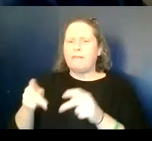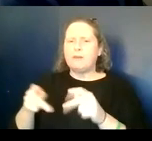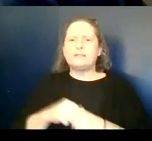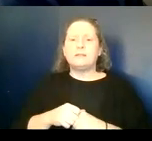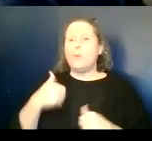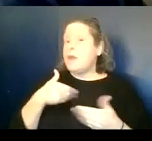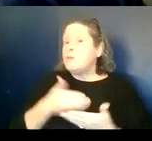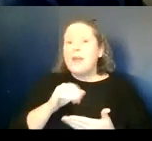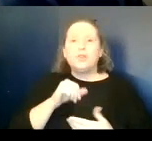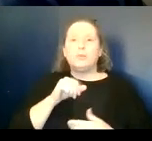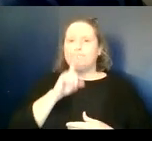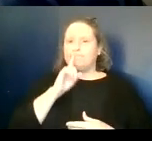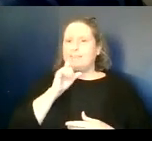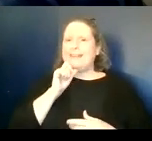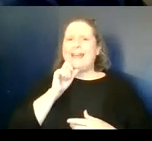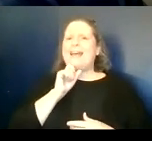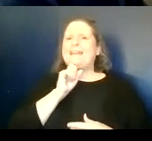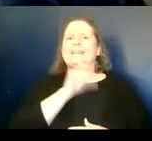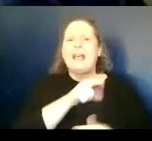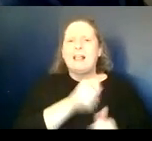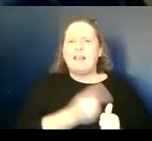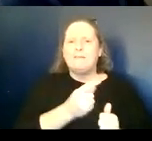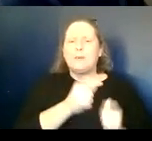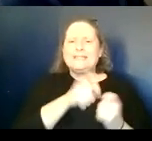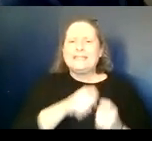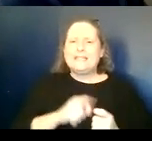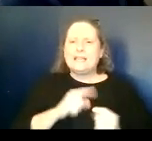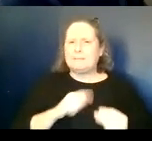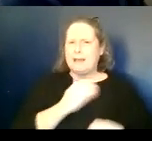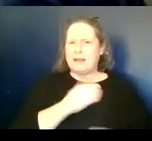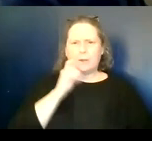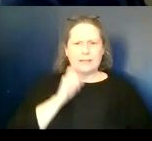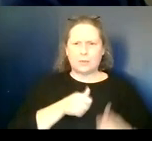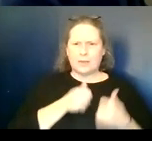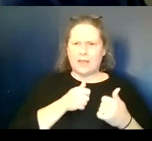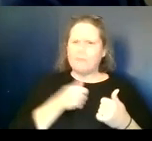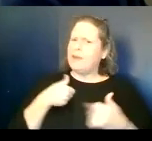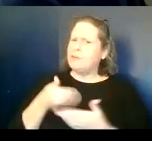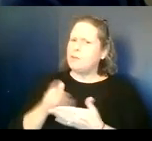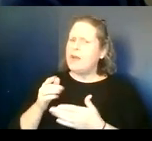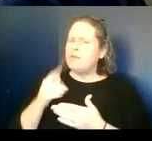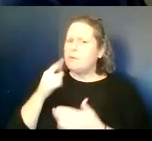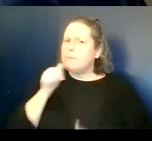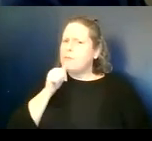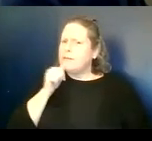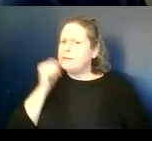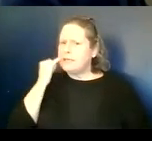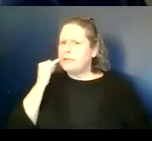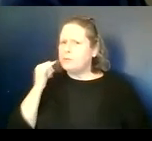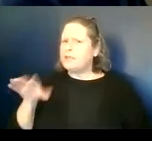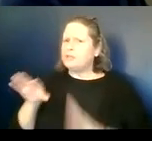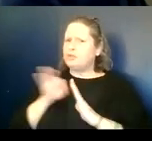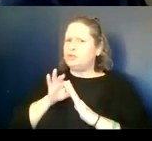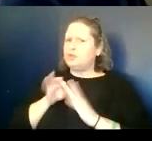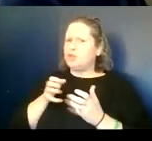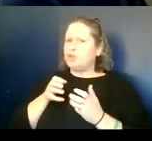details on our sexual lives. We have the right to be private if we choose. We don't